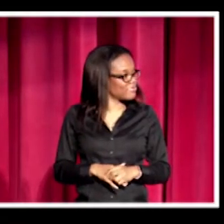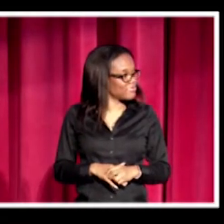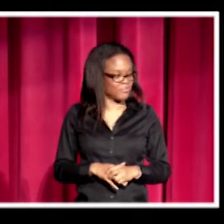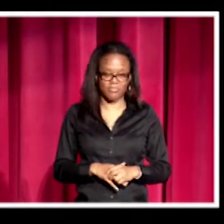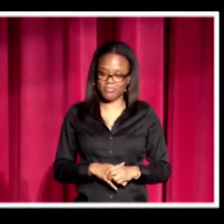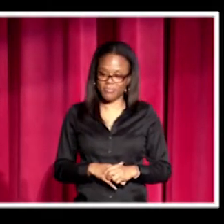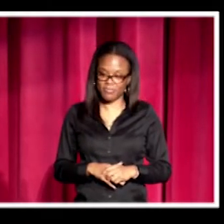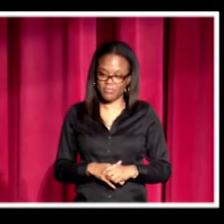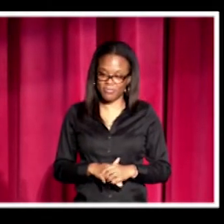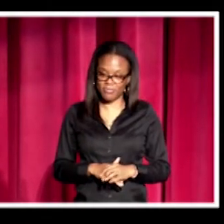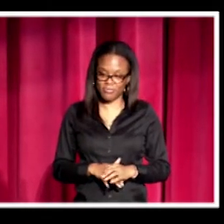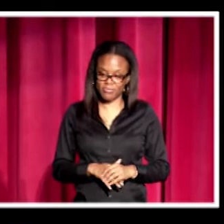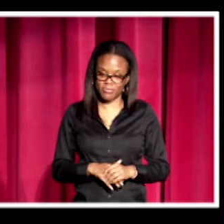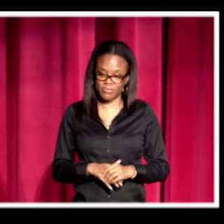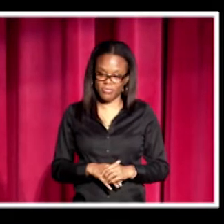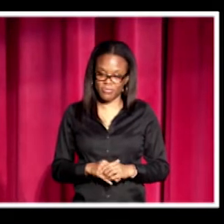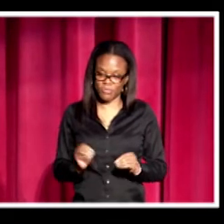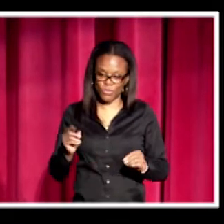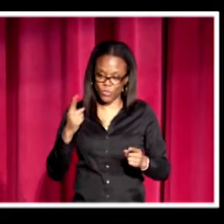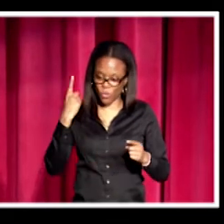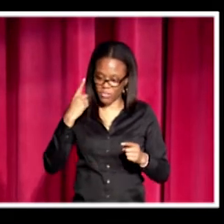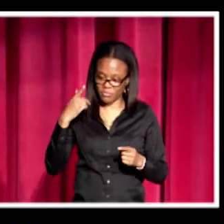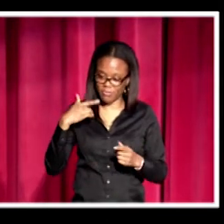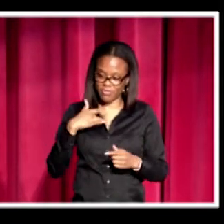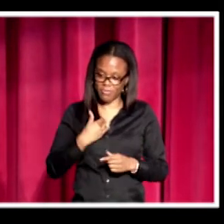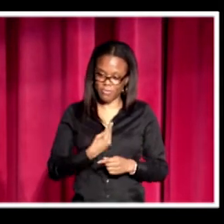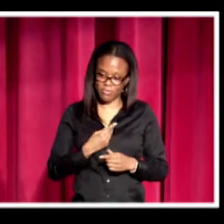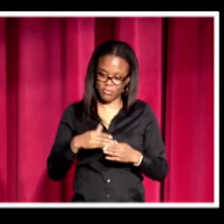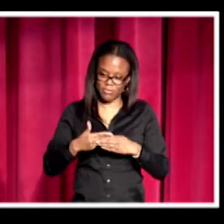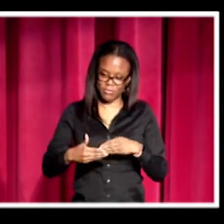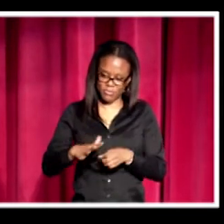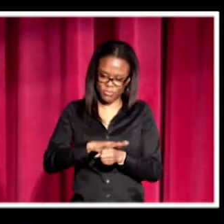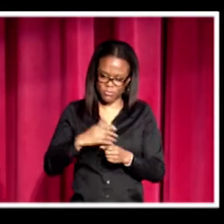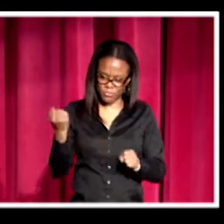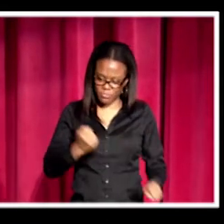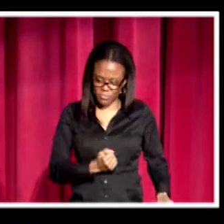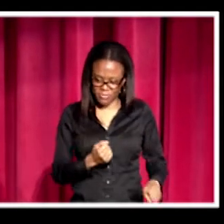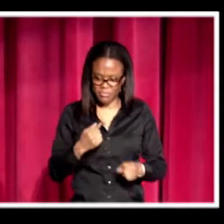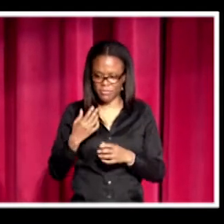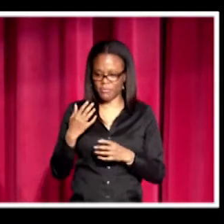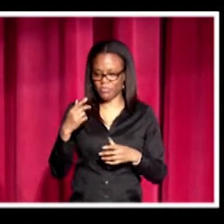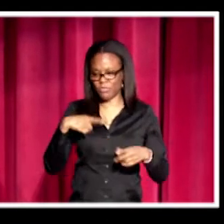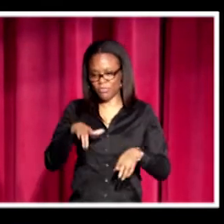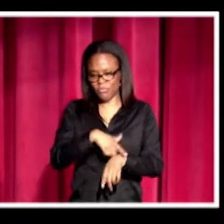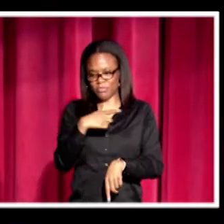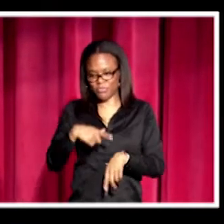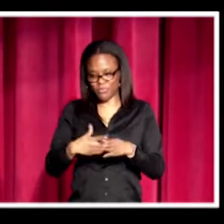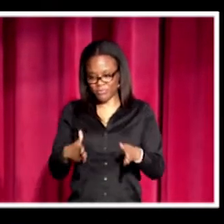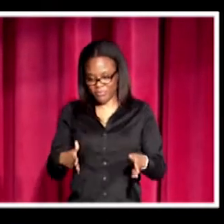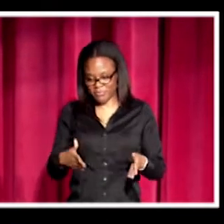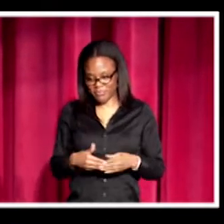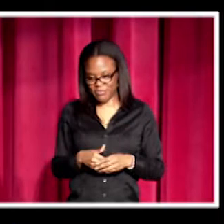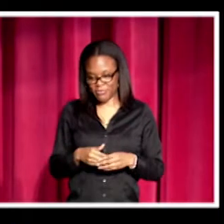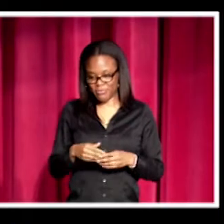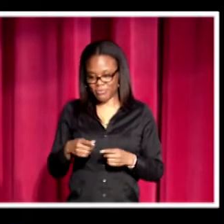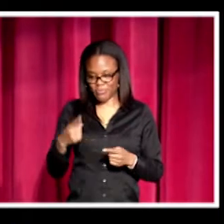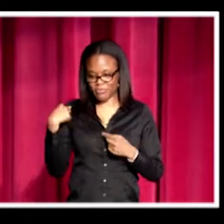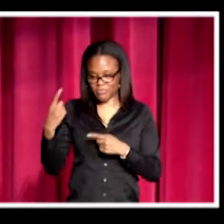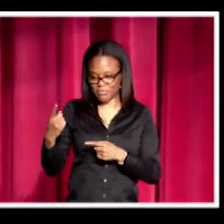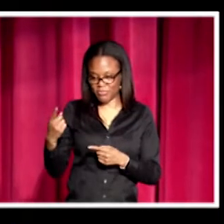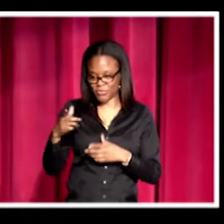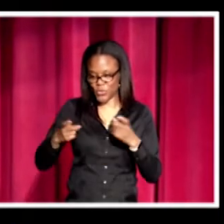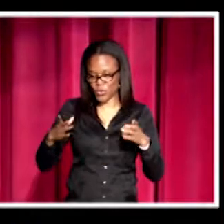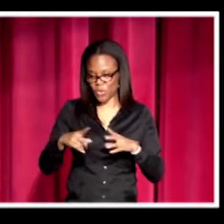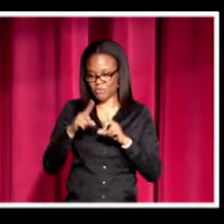And it's no wonder why. Our neighborhoods are strong. We've come a long way since our control board days, and the